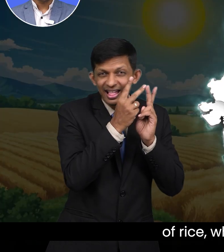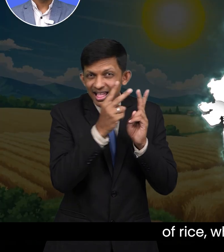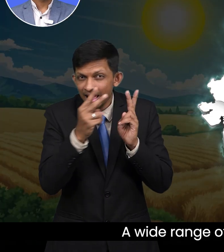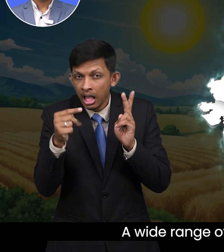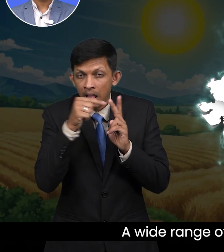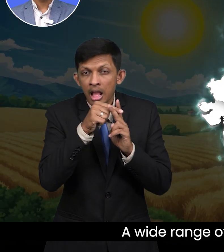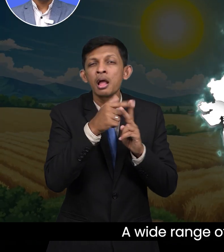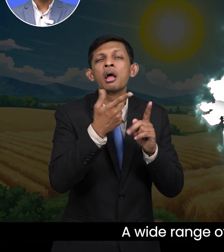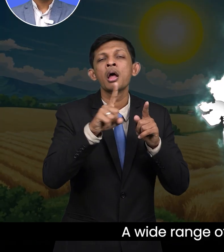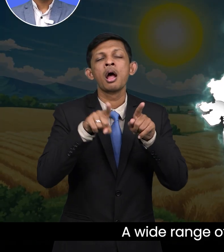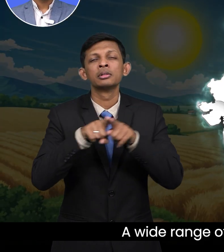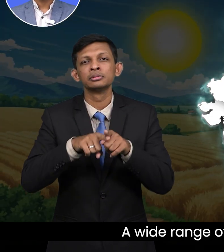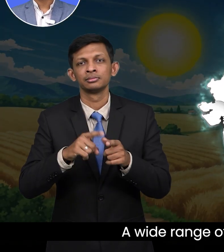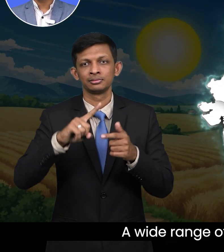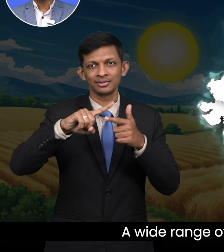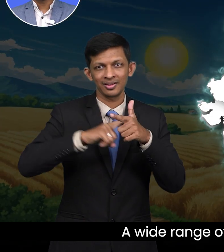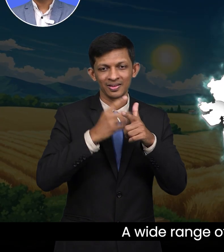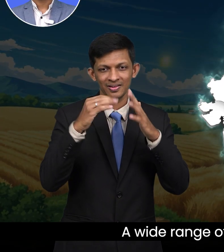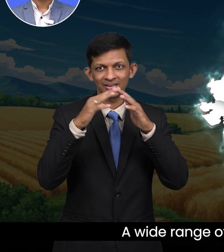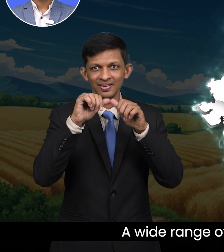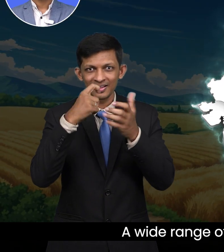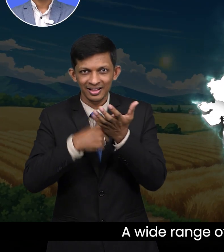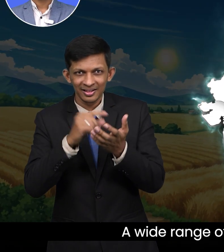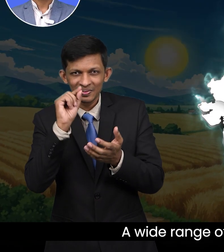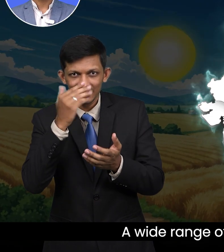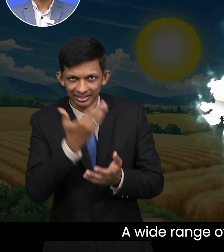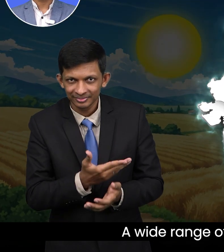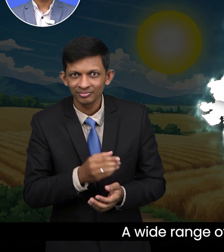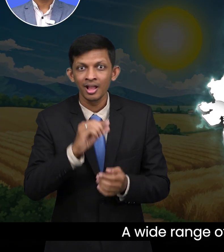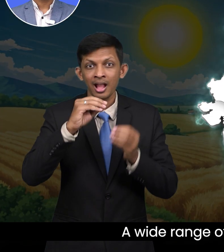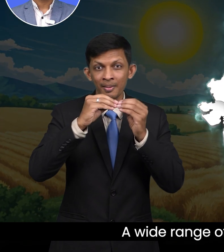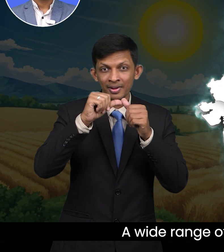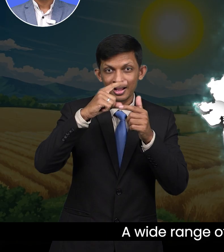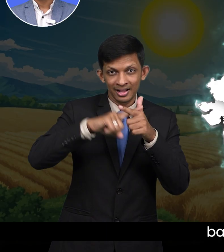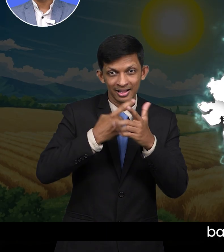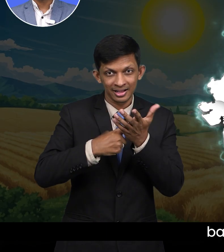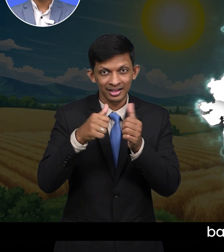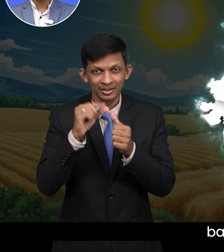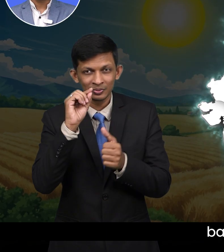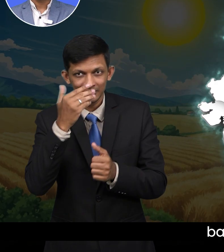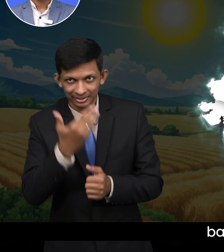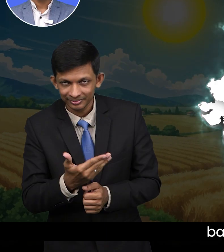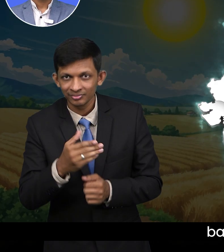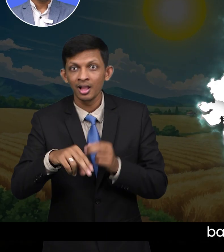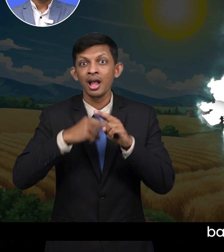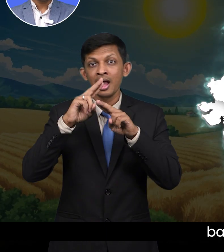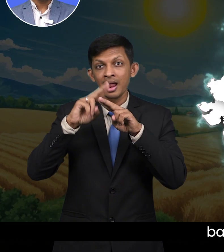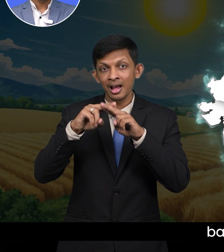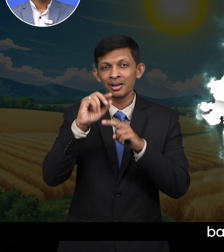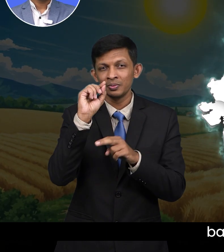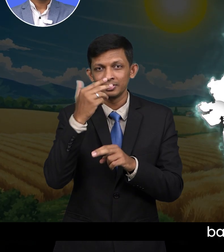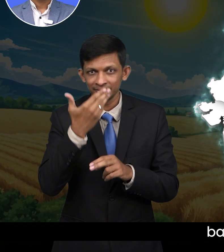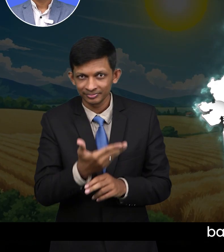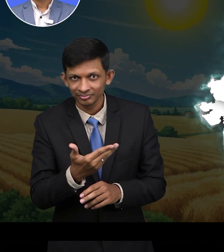A wide range of millets like jowar, sorghum, bajra, pearl